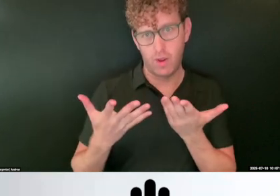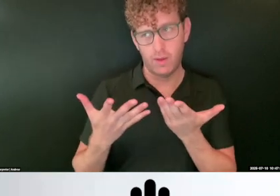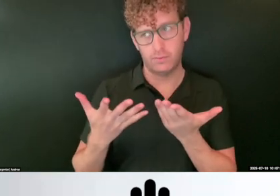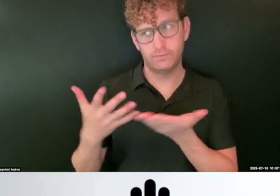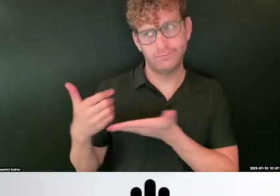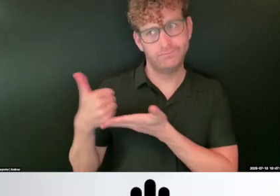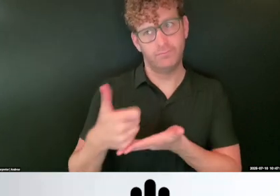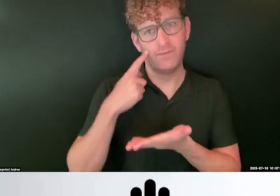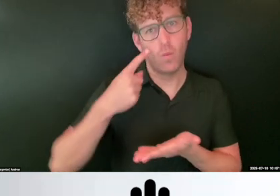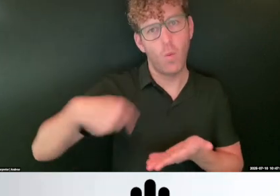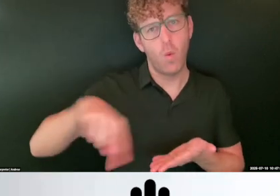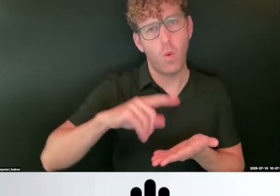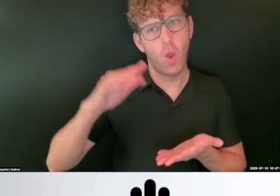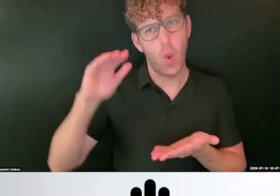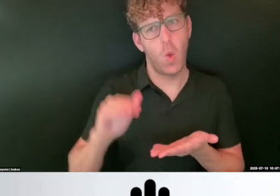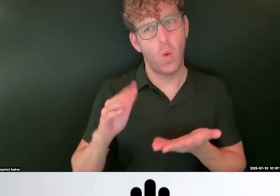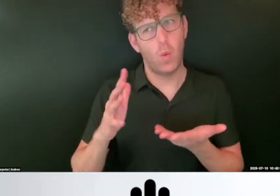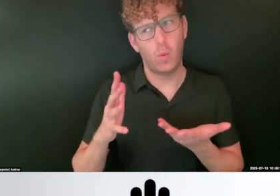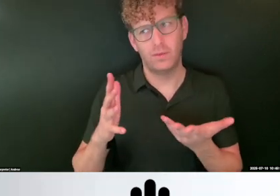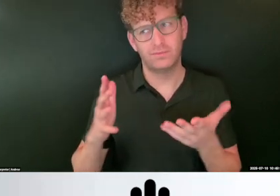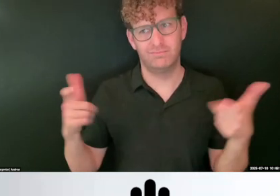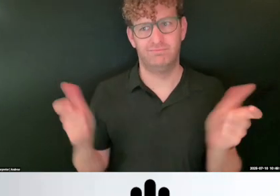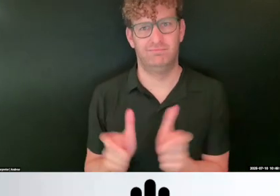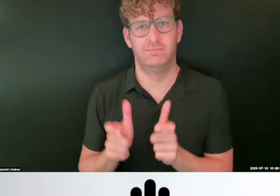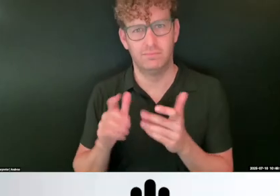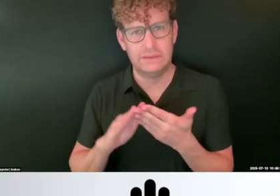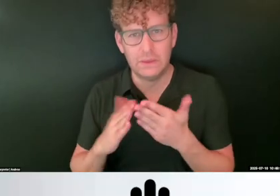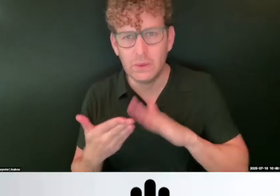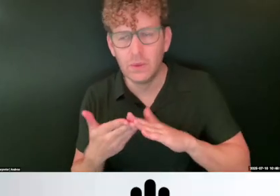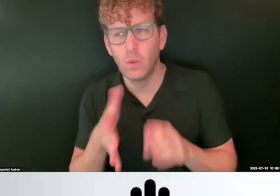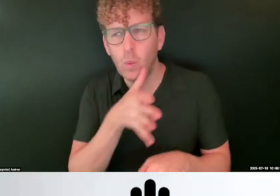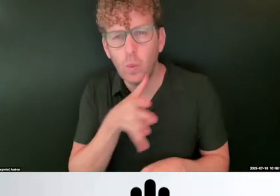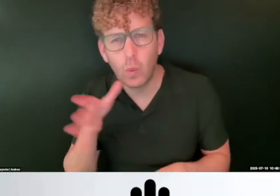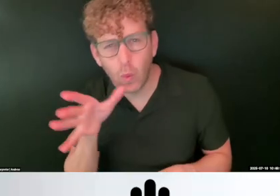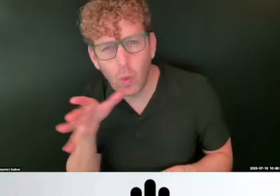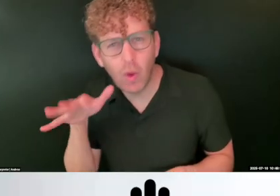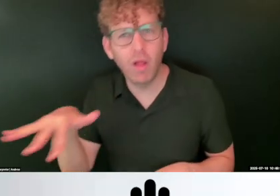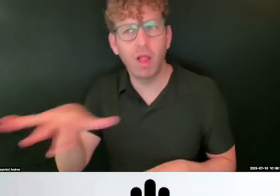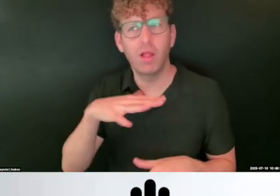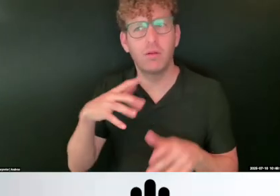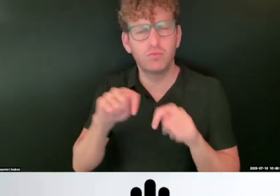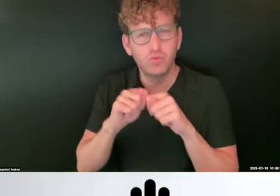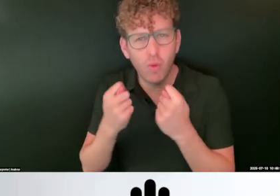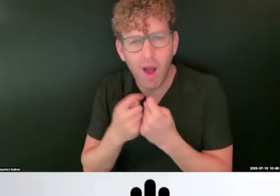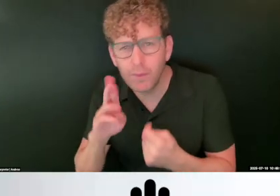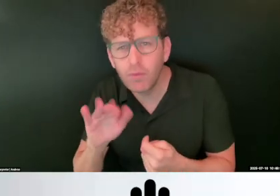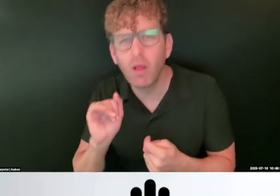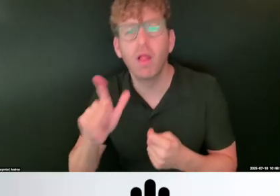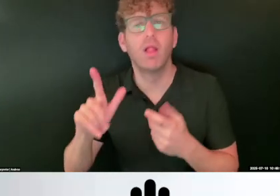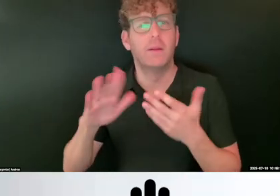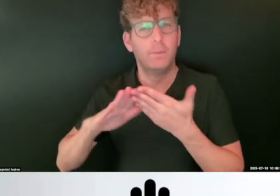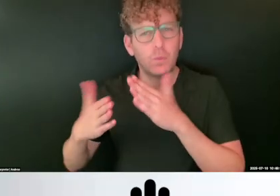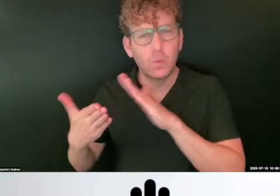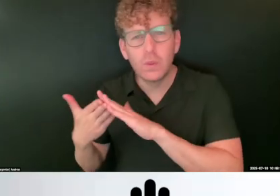areas and more tribal communities than the regional CC4A. And it's the